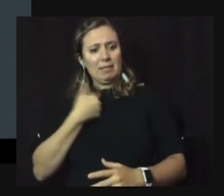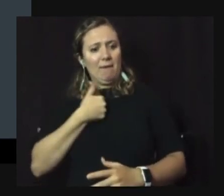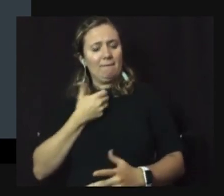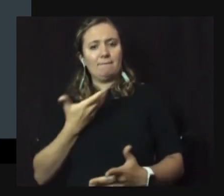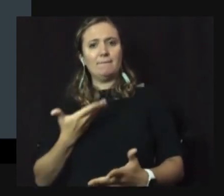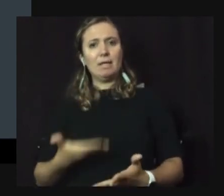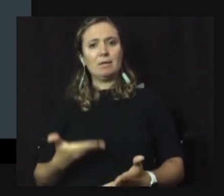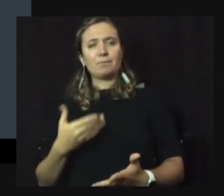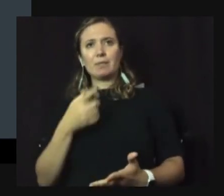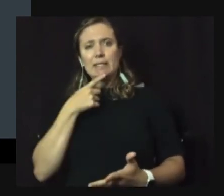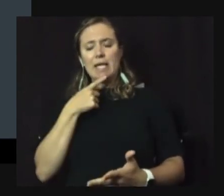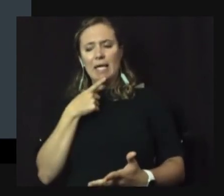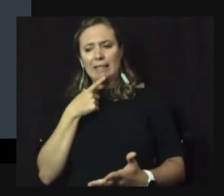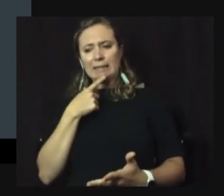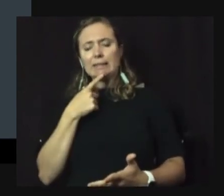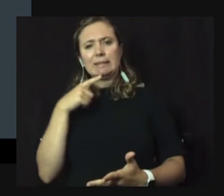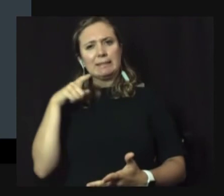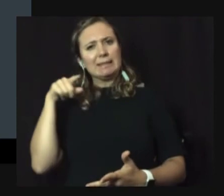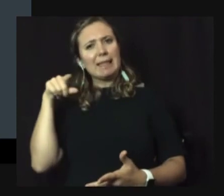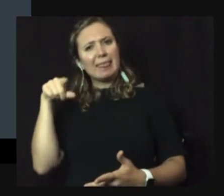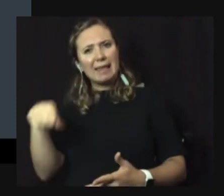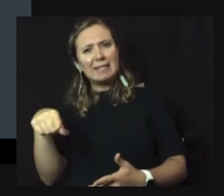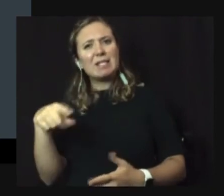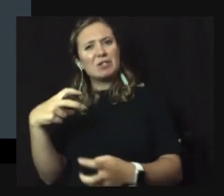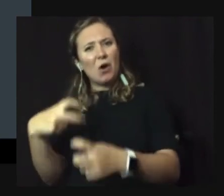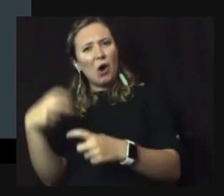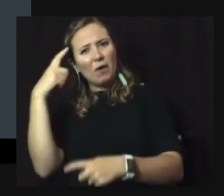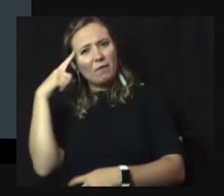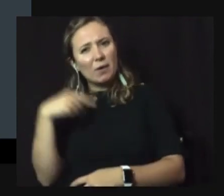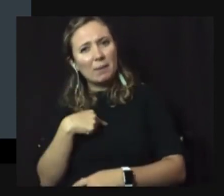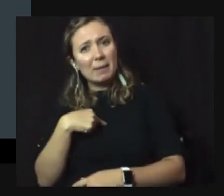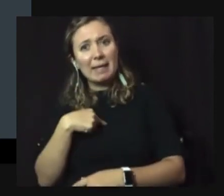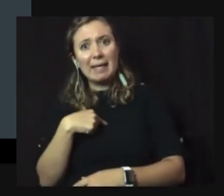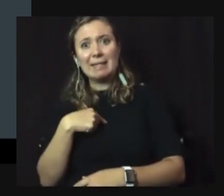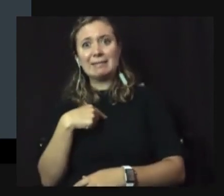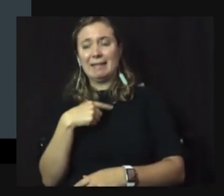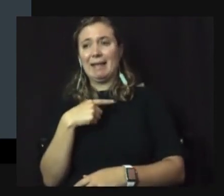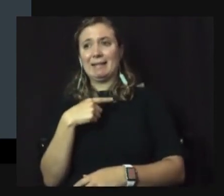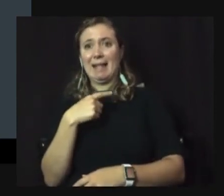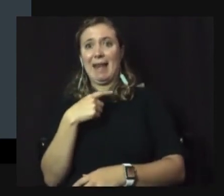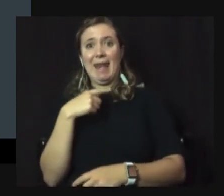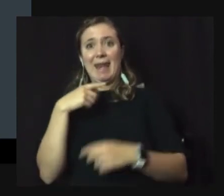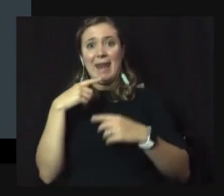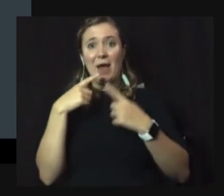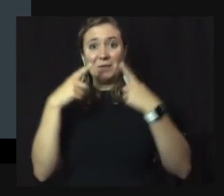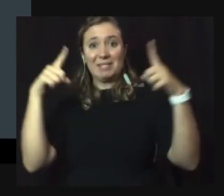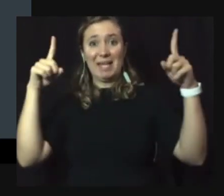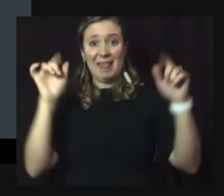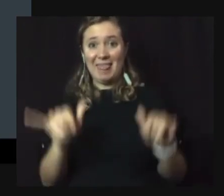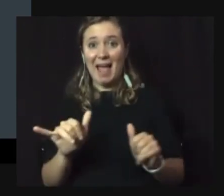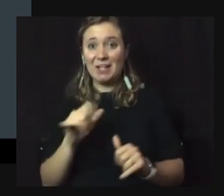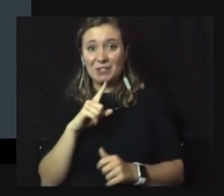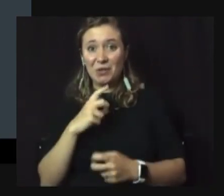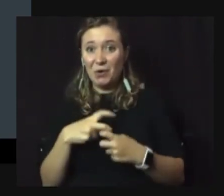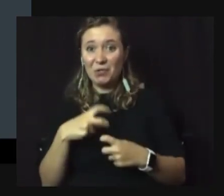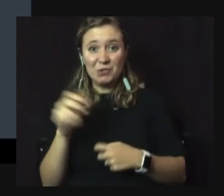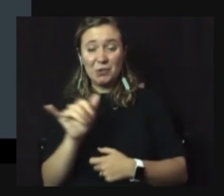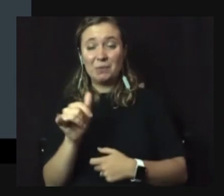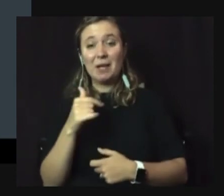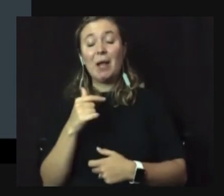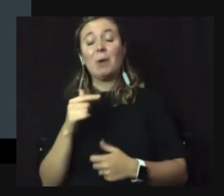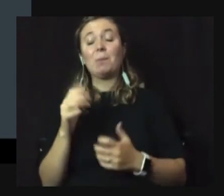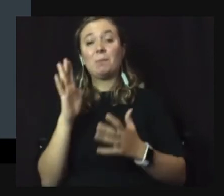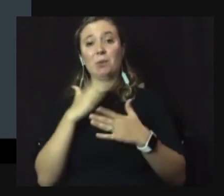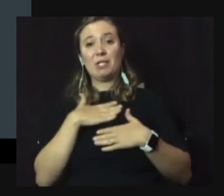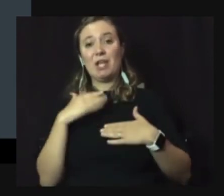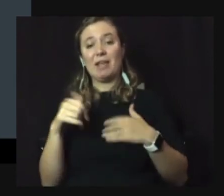say, this is hard for me, because actually saying that is hard for me, and I appreciate a challenge.